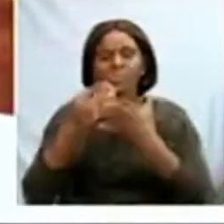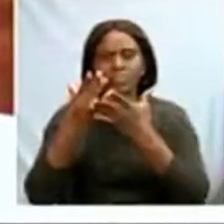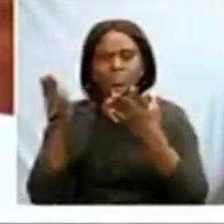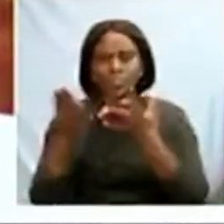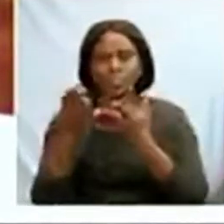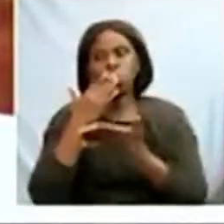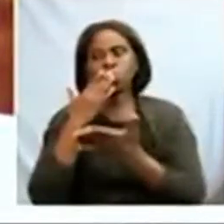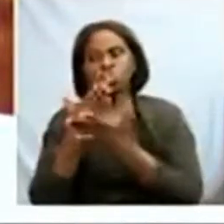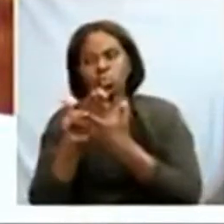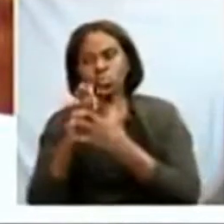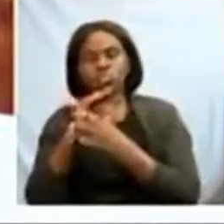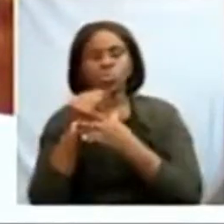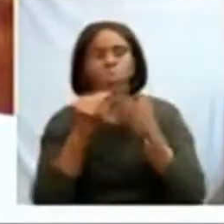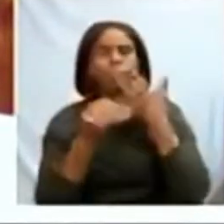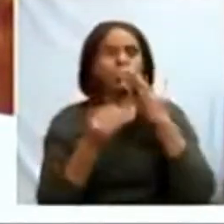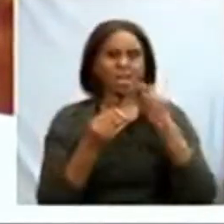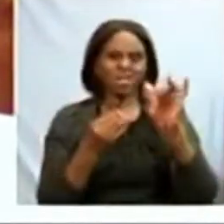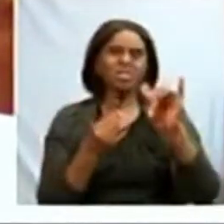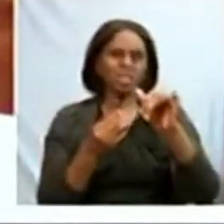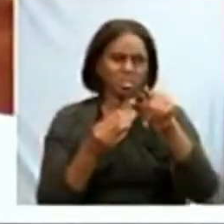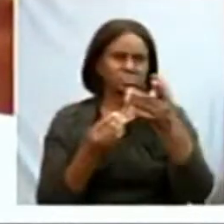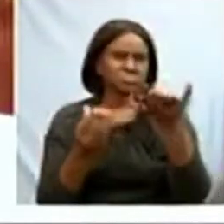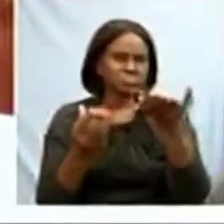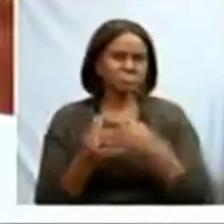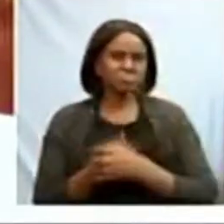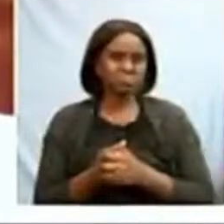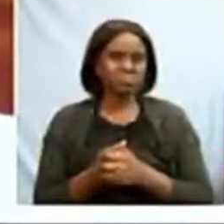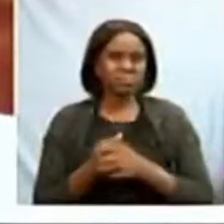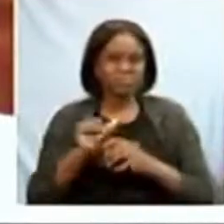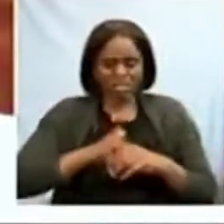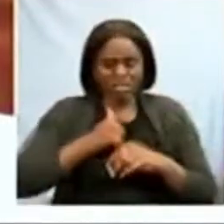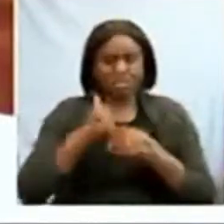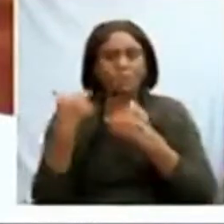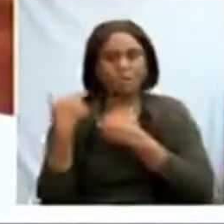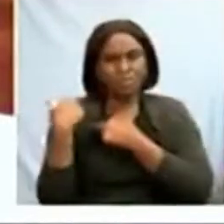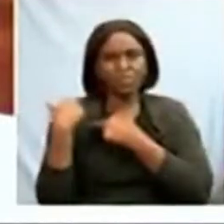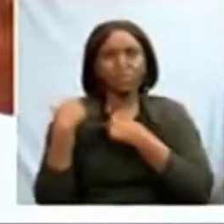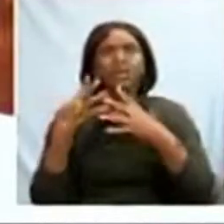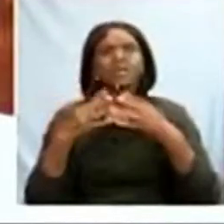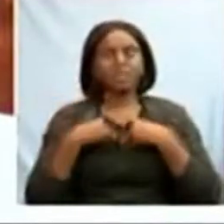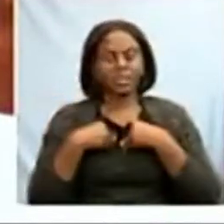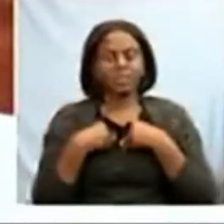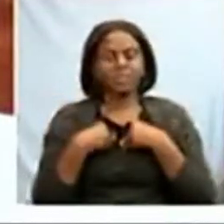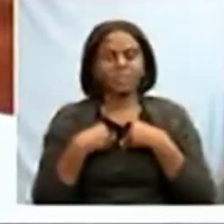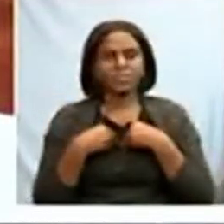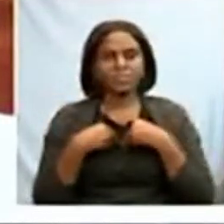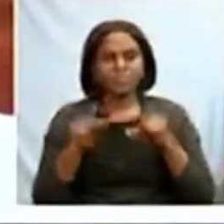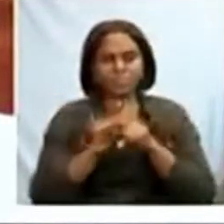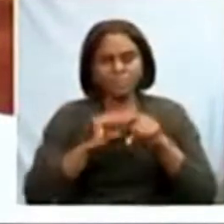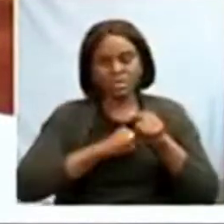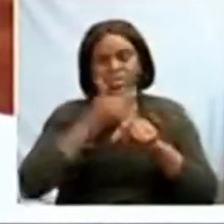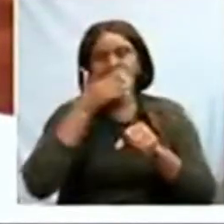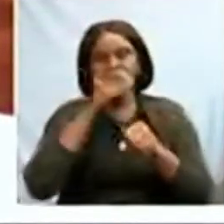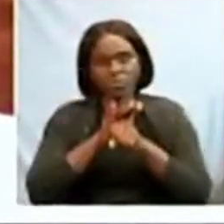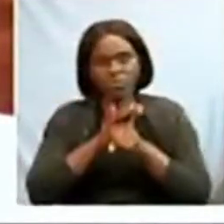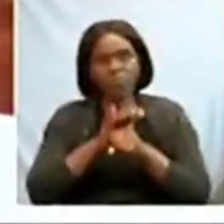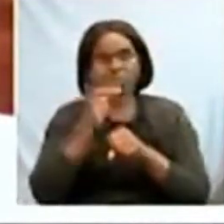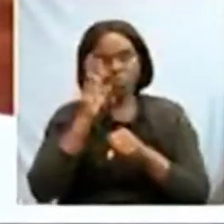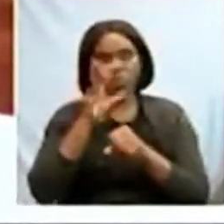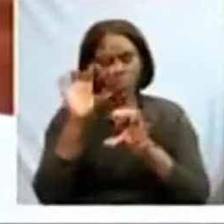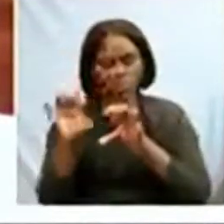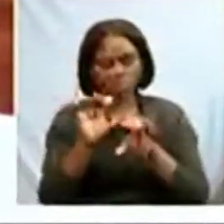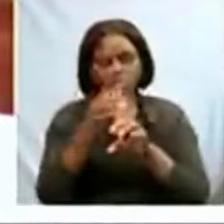good or bad. Of course. Yeah, so we take responsibility, Chair, and we promise that to do the